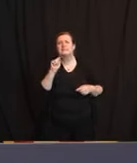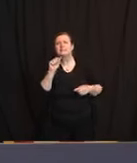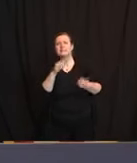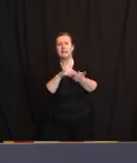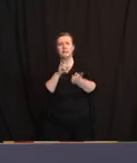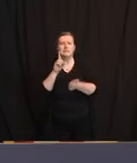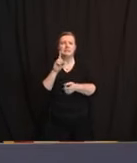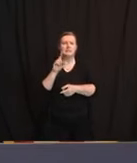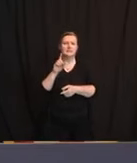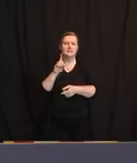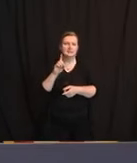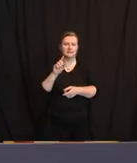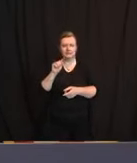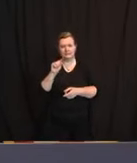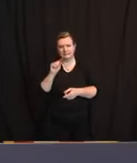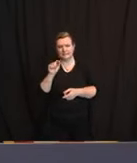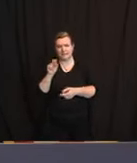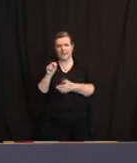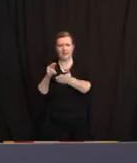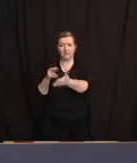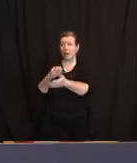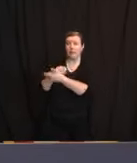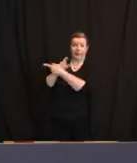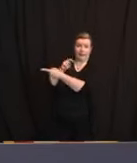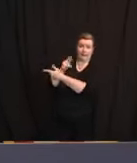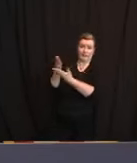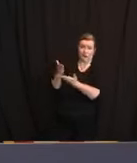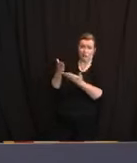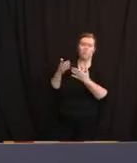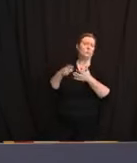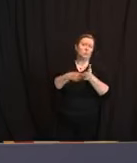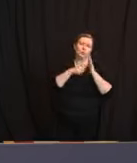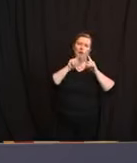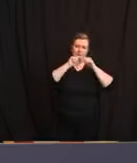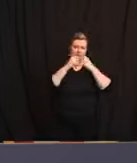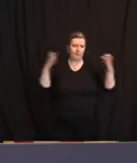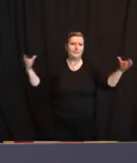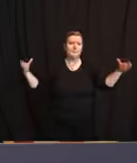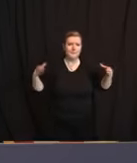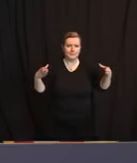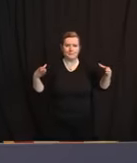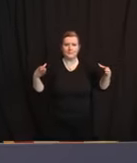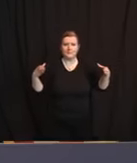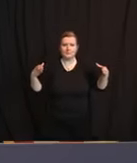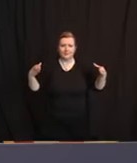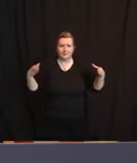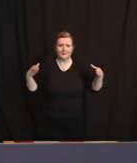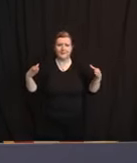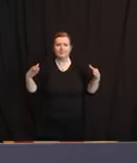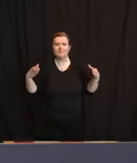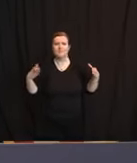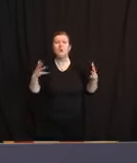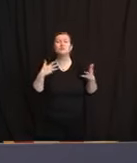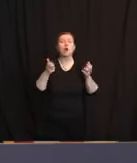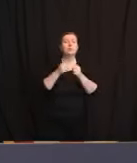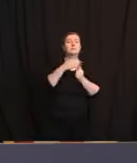all along it takes a village. I had a good meeting with the Senate President and the Speaker last night. We spoke about a number of